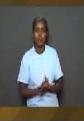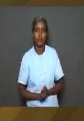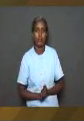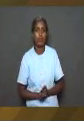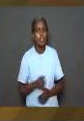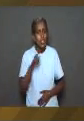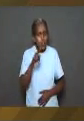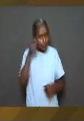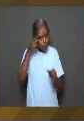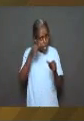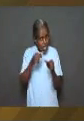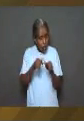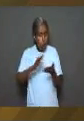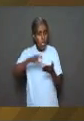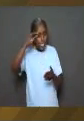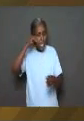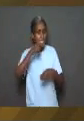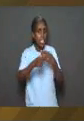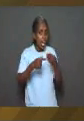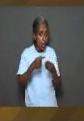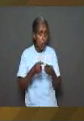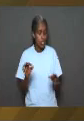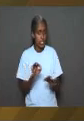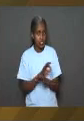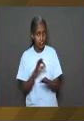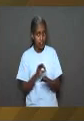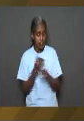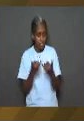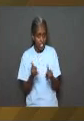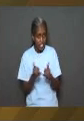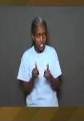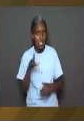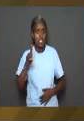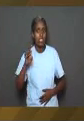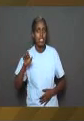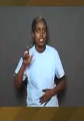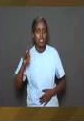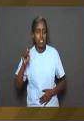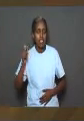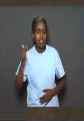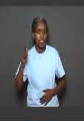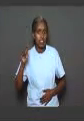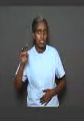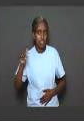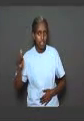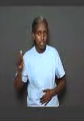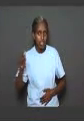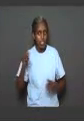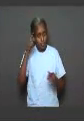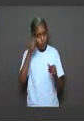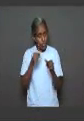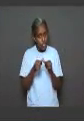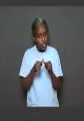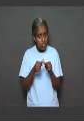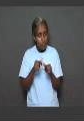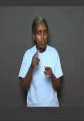Do you recall learning about the functional and delta notations for the gradients